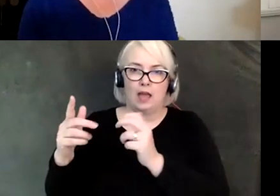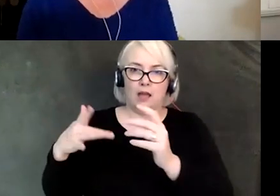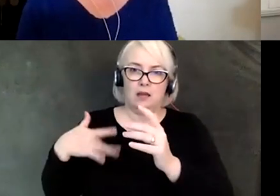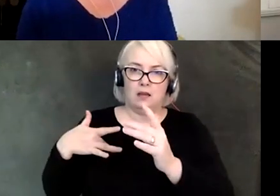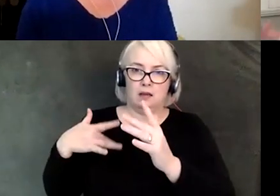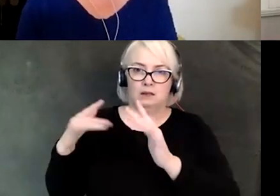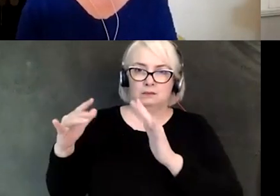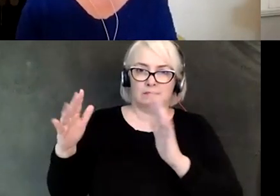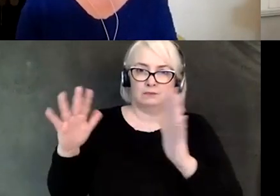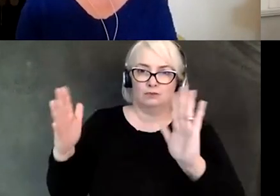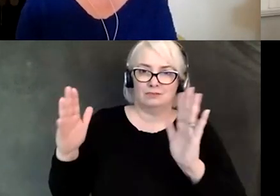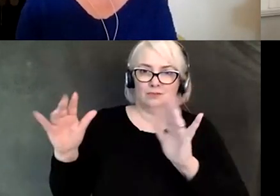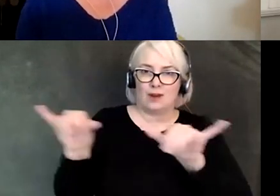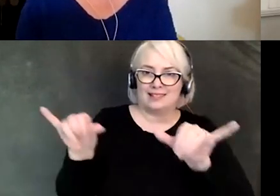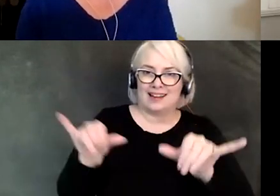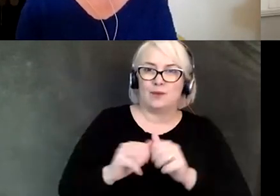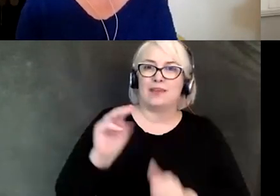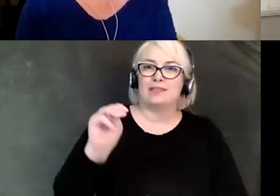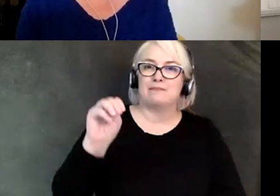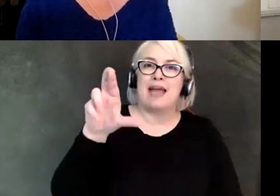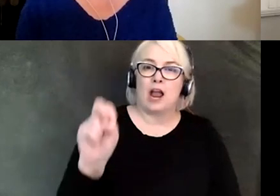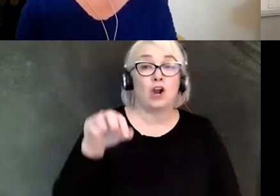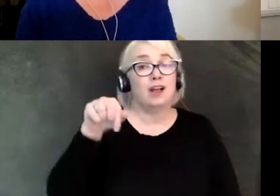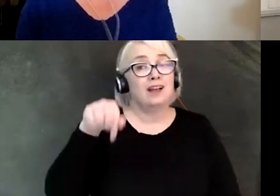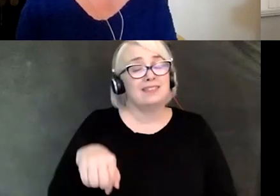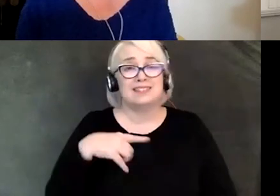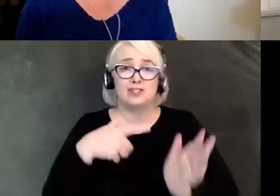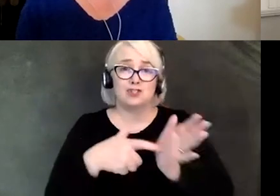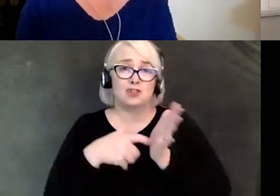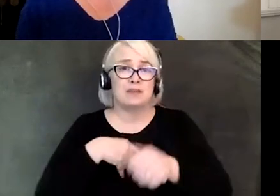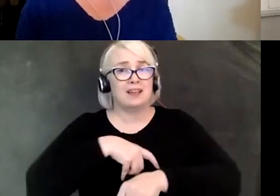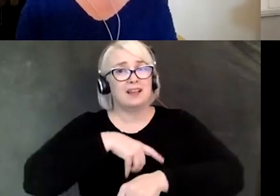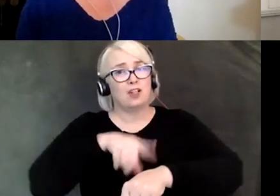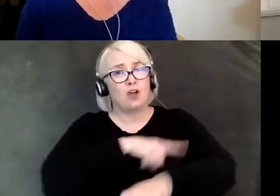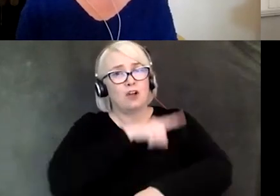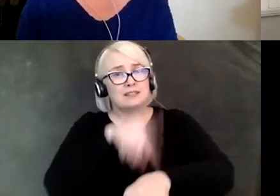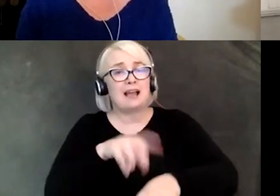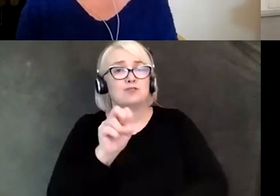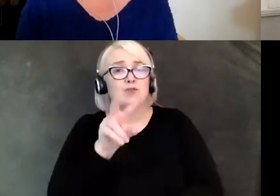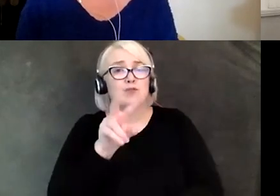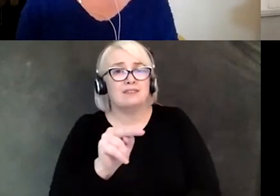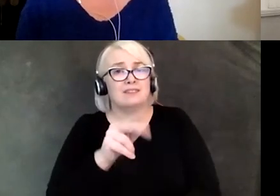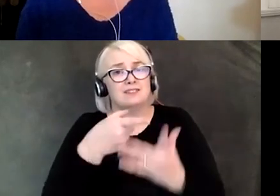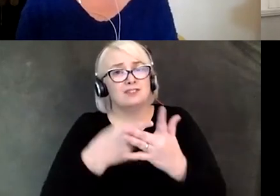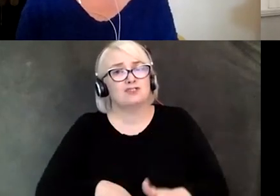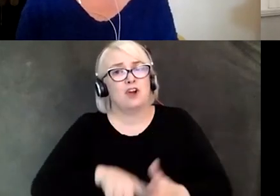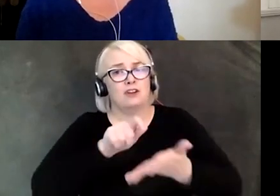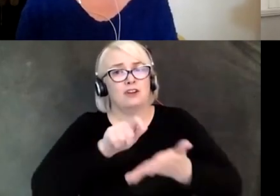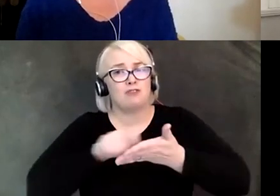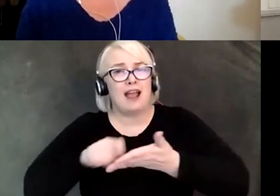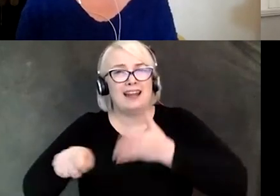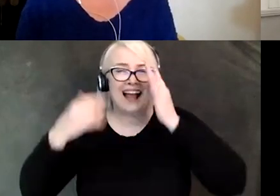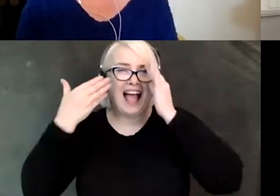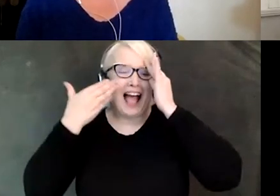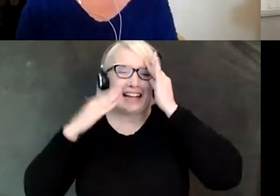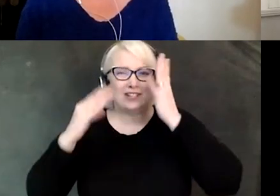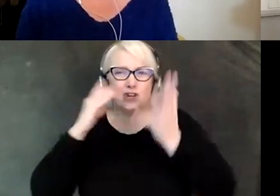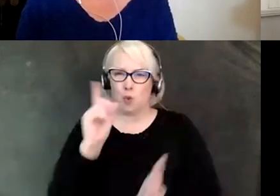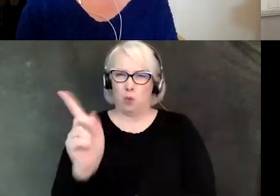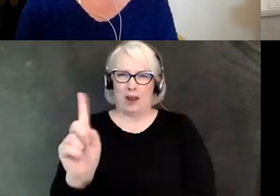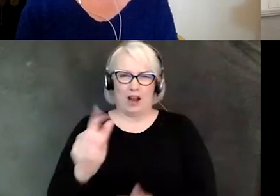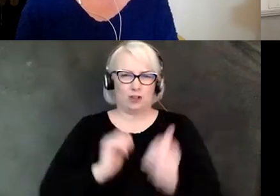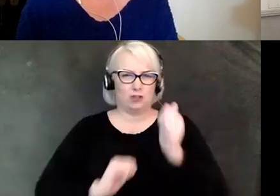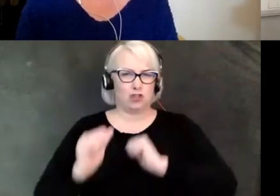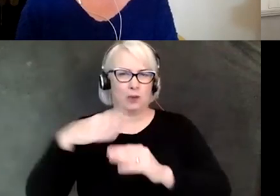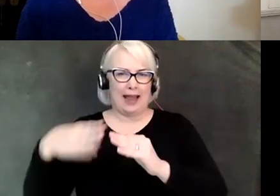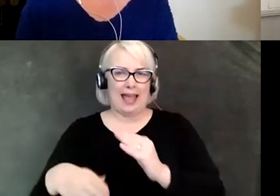like, it took me a long time to even start writing because I didn't know where the show was going to end. And then I, like, I, I guess I was convinced that